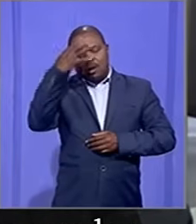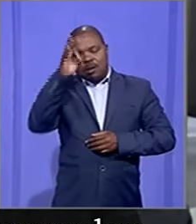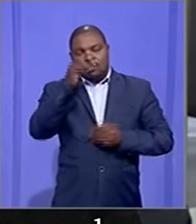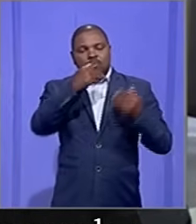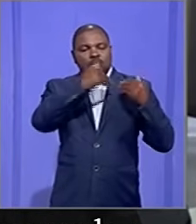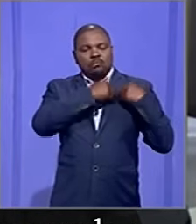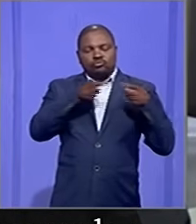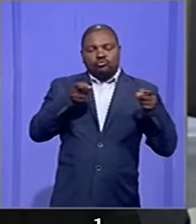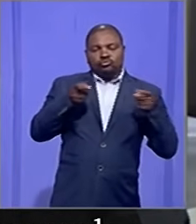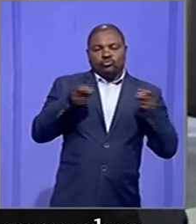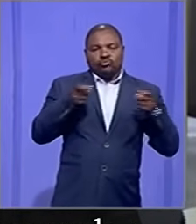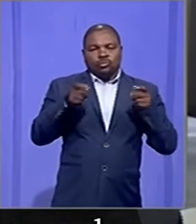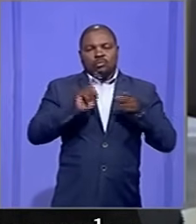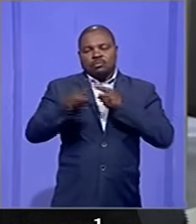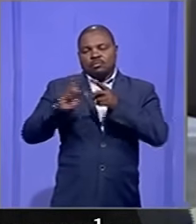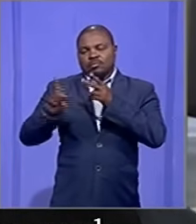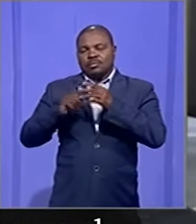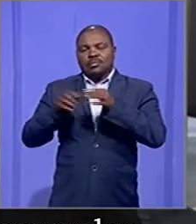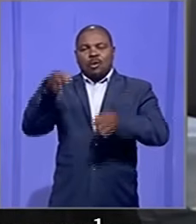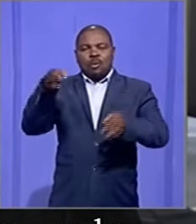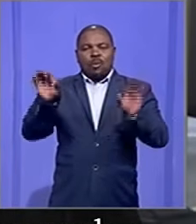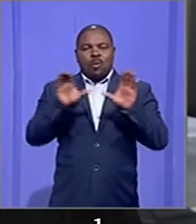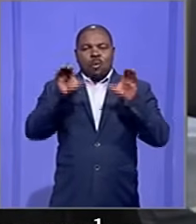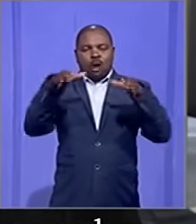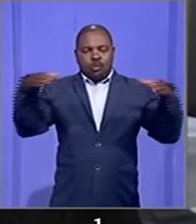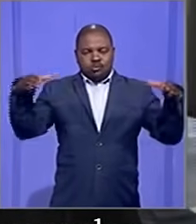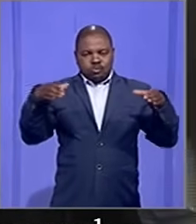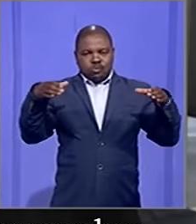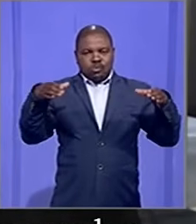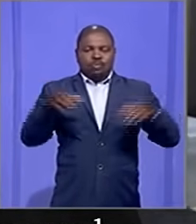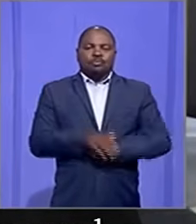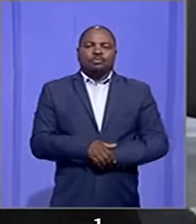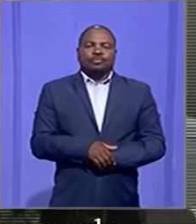o lego ka tlase ga taolo ya mekgatlo ya dipolotiki ka